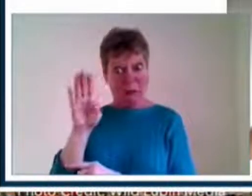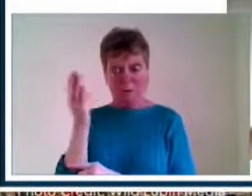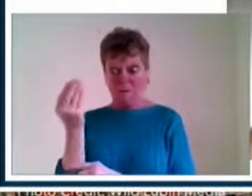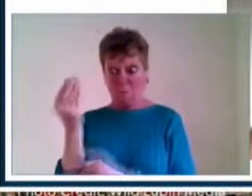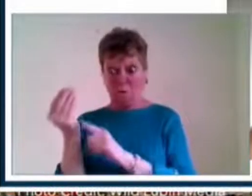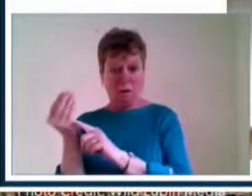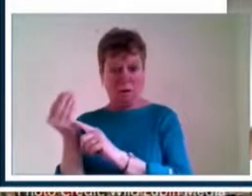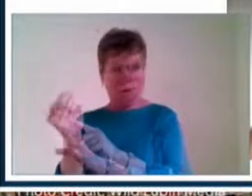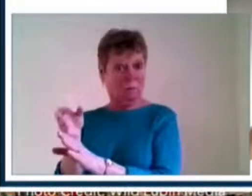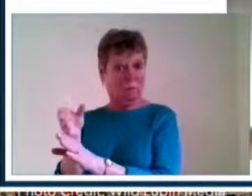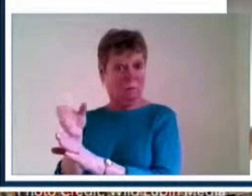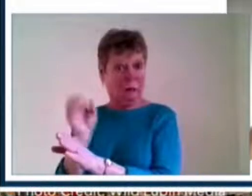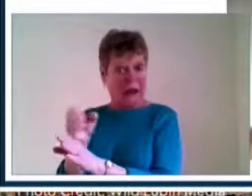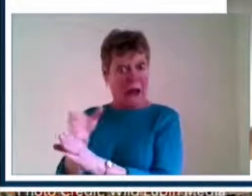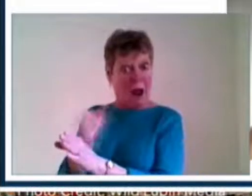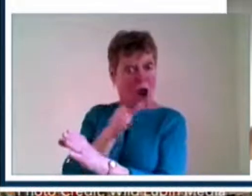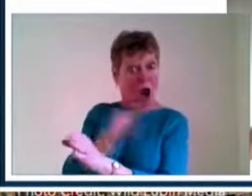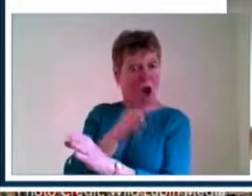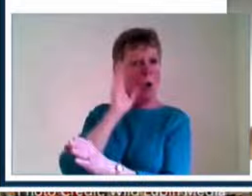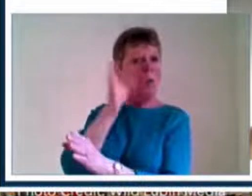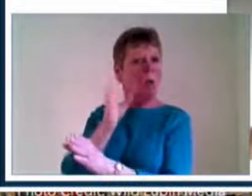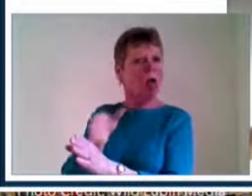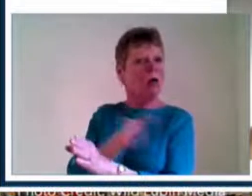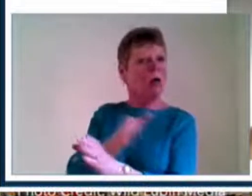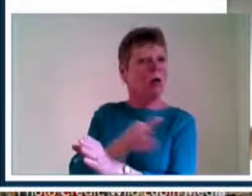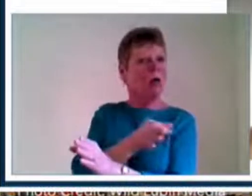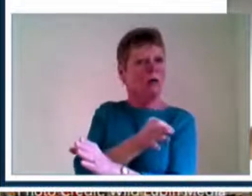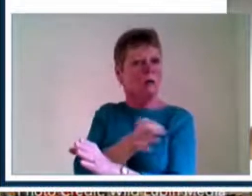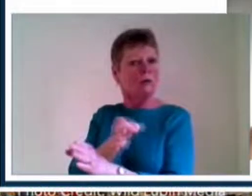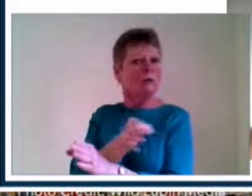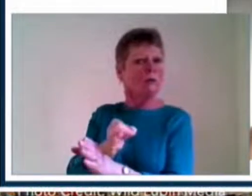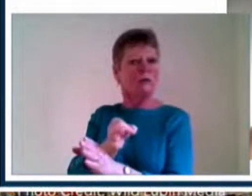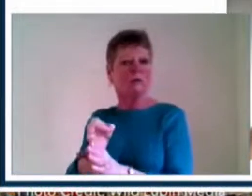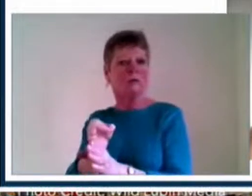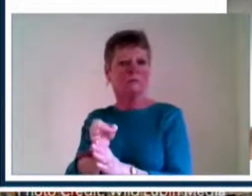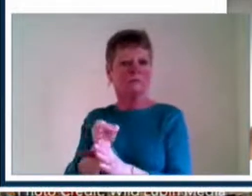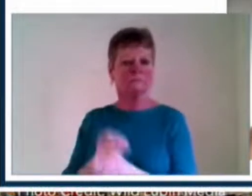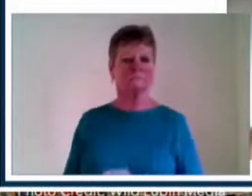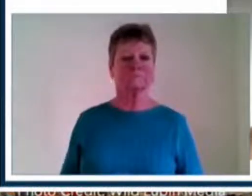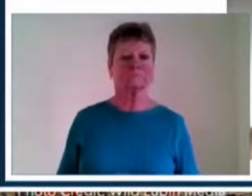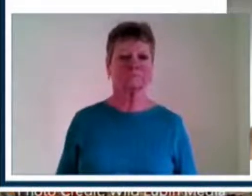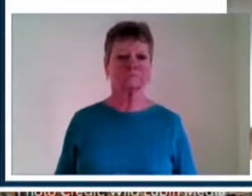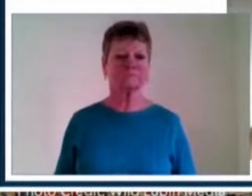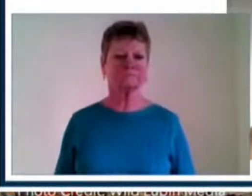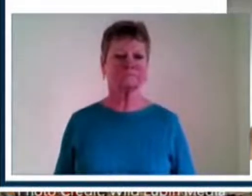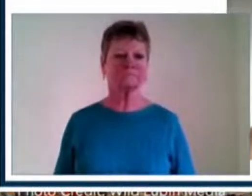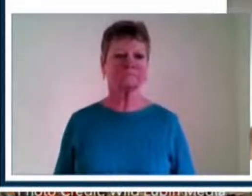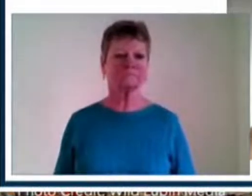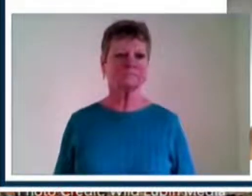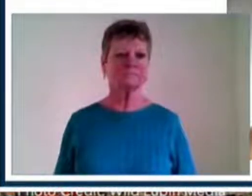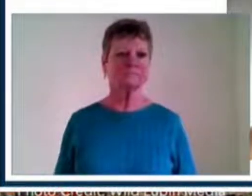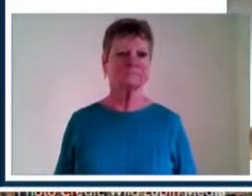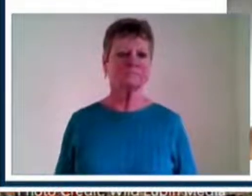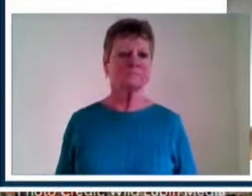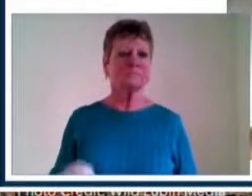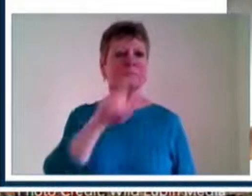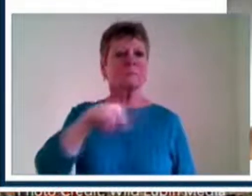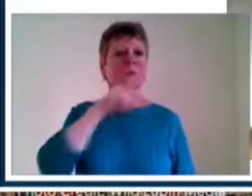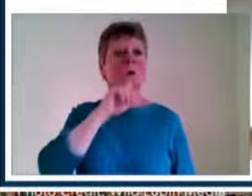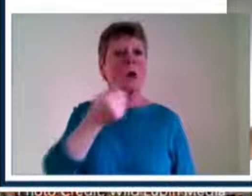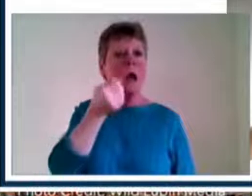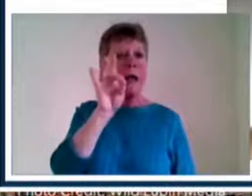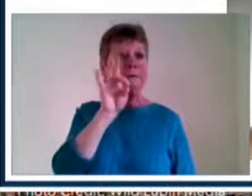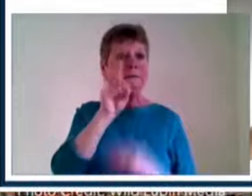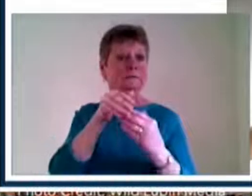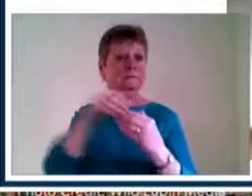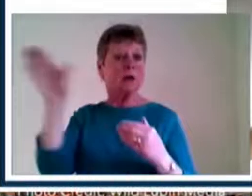Before I wrap up, I want to mention a few common questions that come my way around vaccines. Everyone 18 and older is